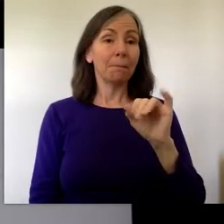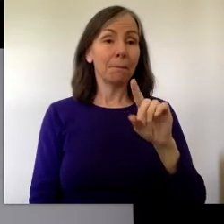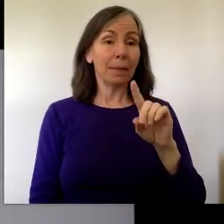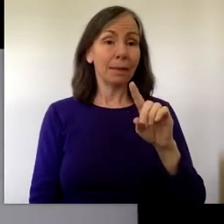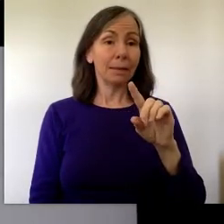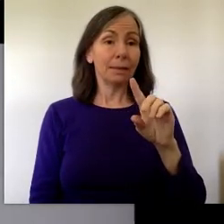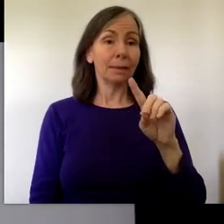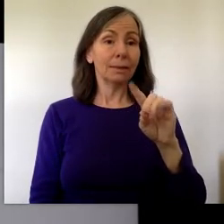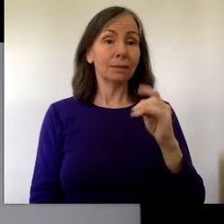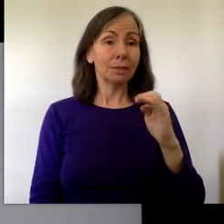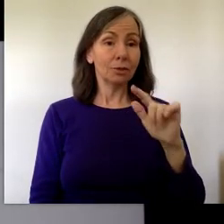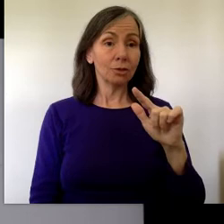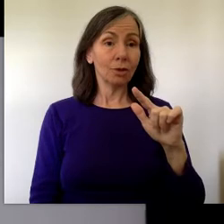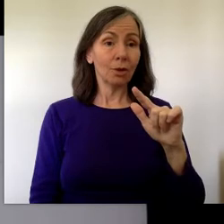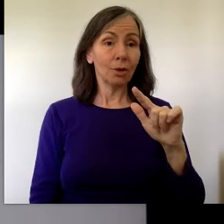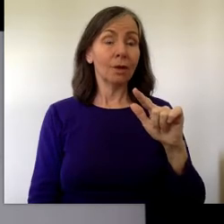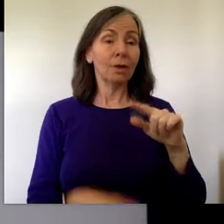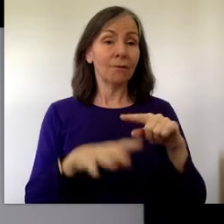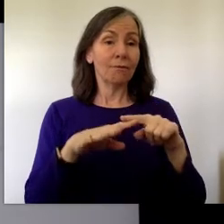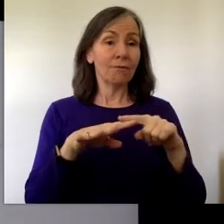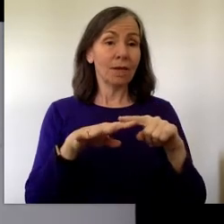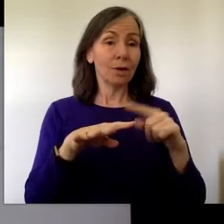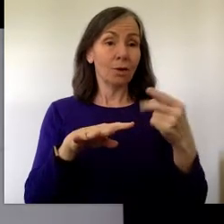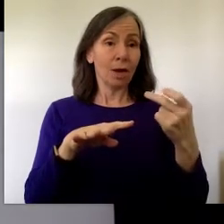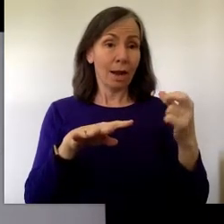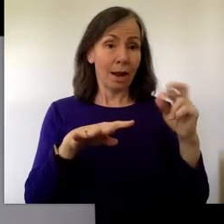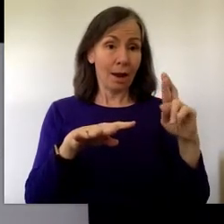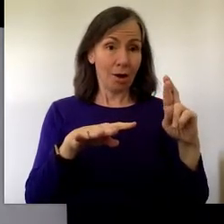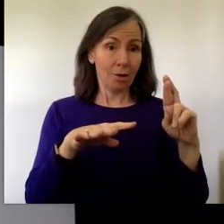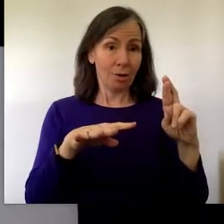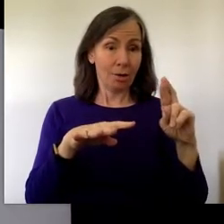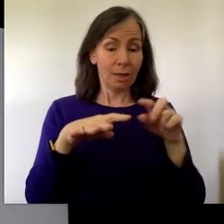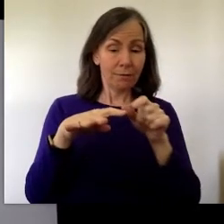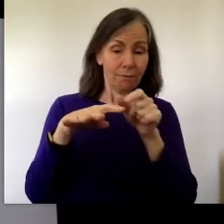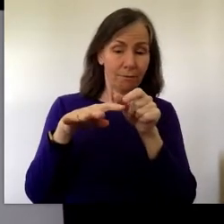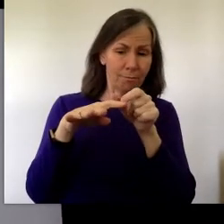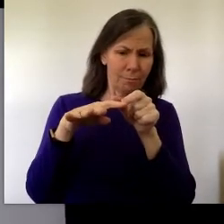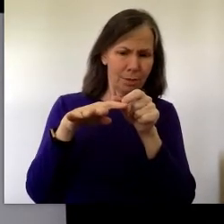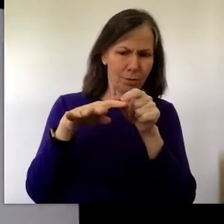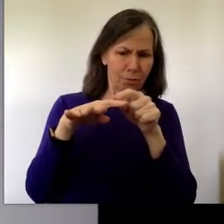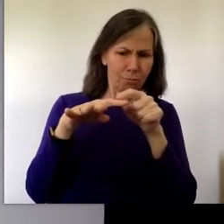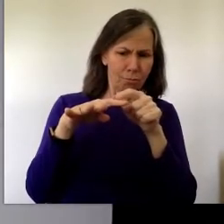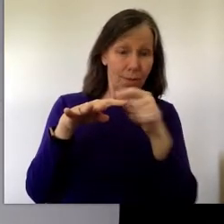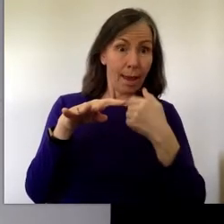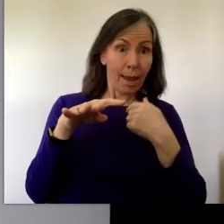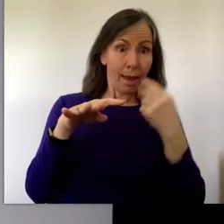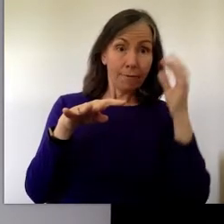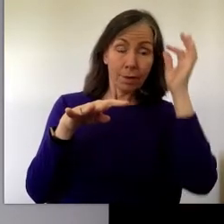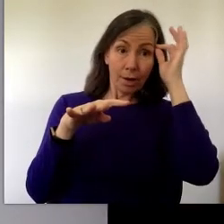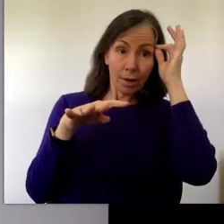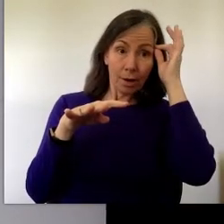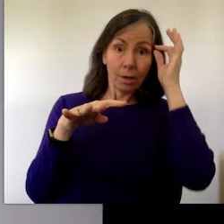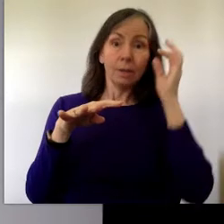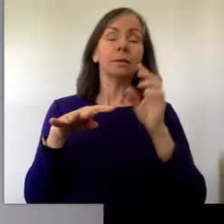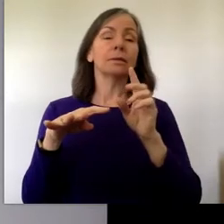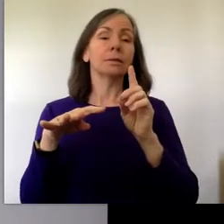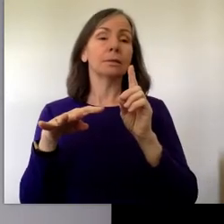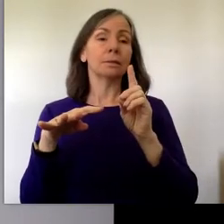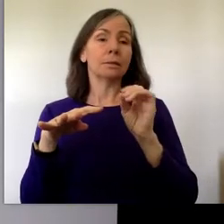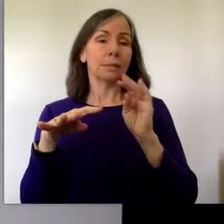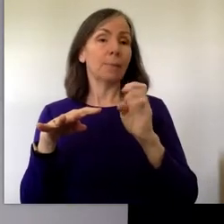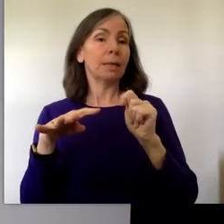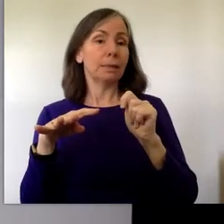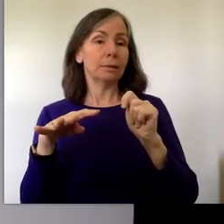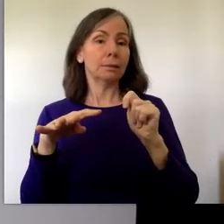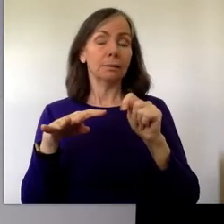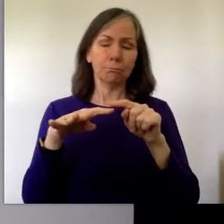hair. It's dominant if you have hair on your mid-digit and recessive if you don't. So the mid-digit is you